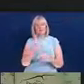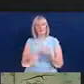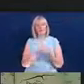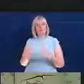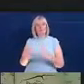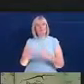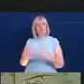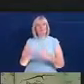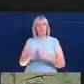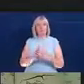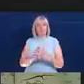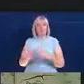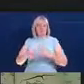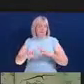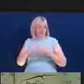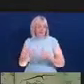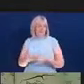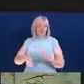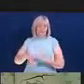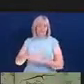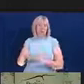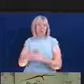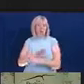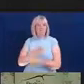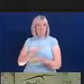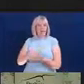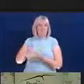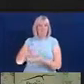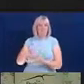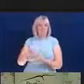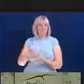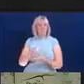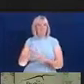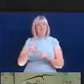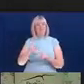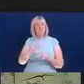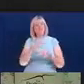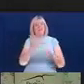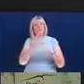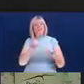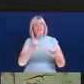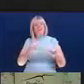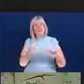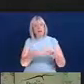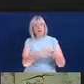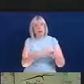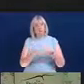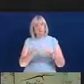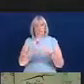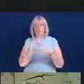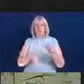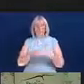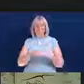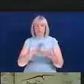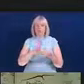everything, the equipment, the support, etc. If you have 50 or less employees, again, it will be fully funded. If you have